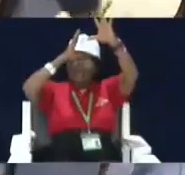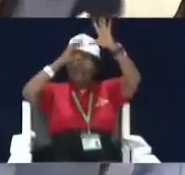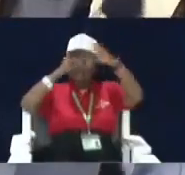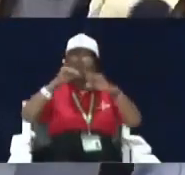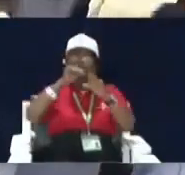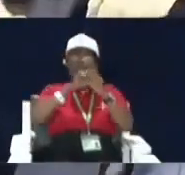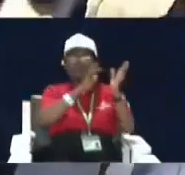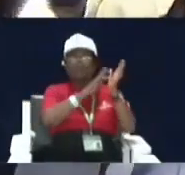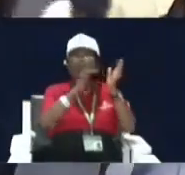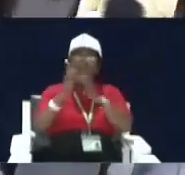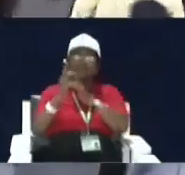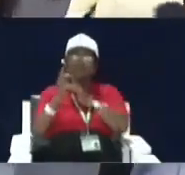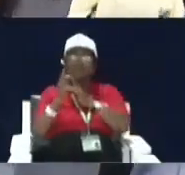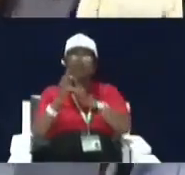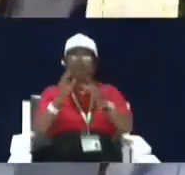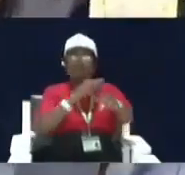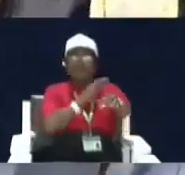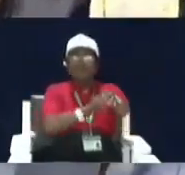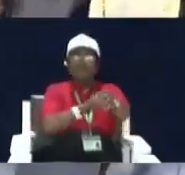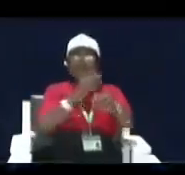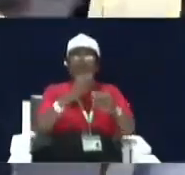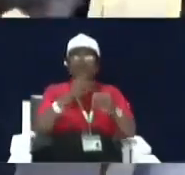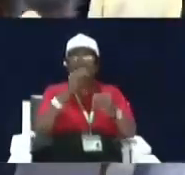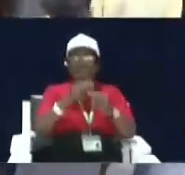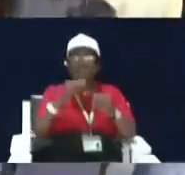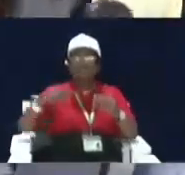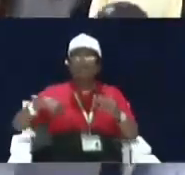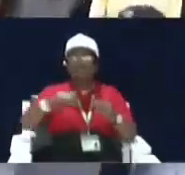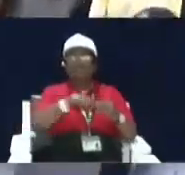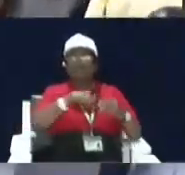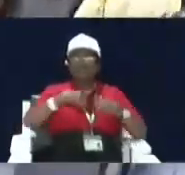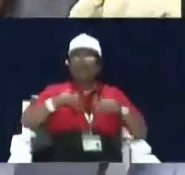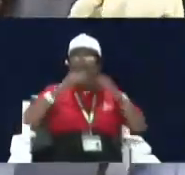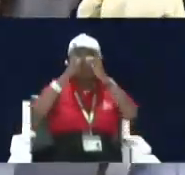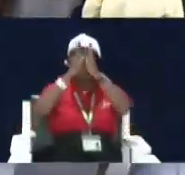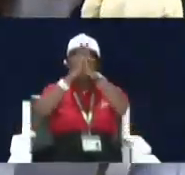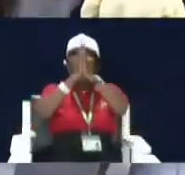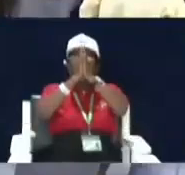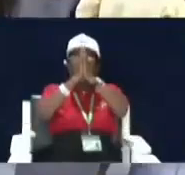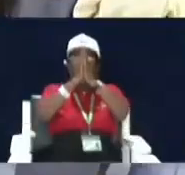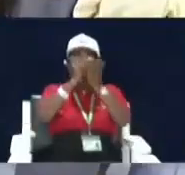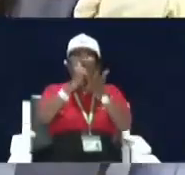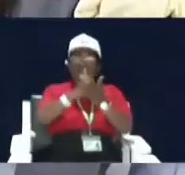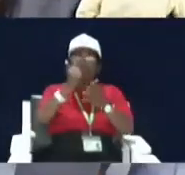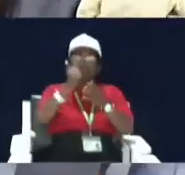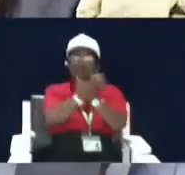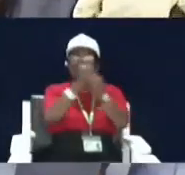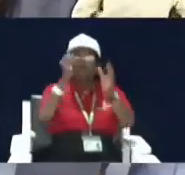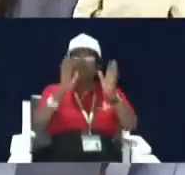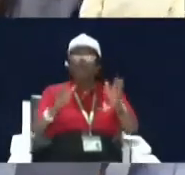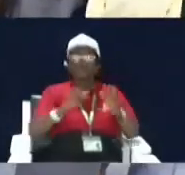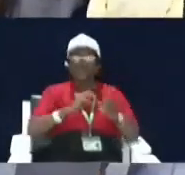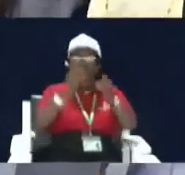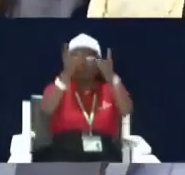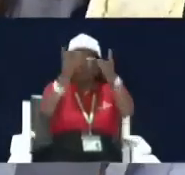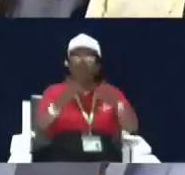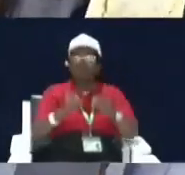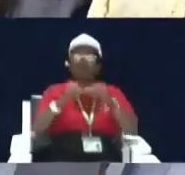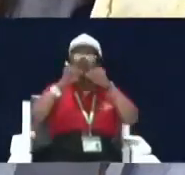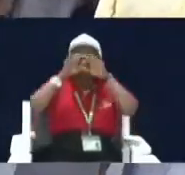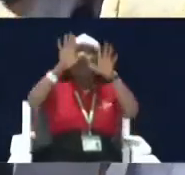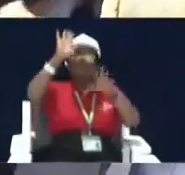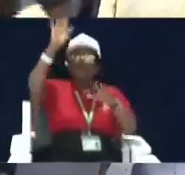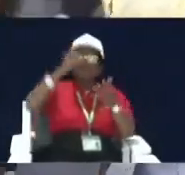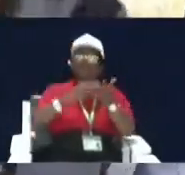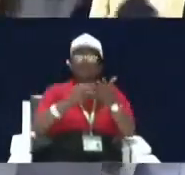In Jesus' mighty name, we have prayed. Amen. Savior, I want to bless your holy